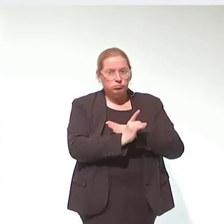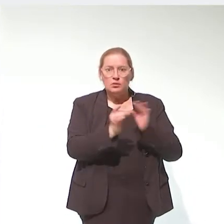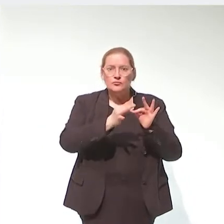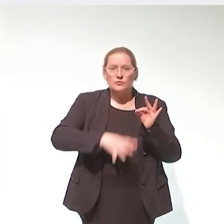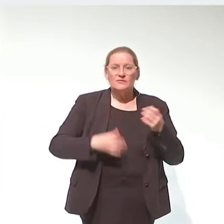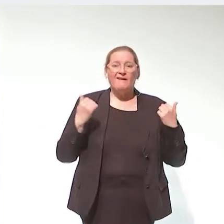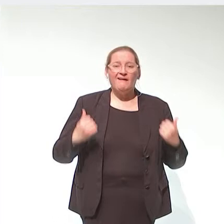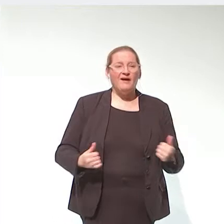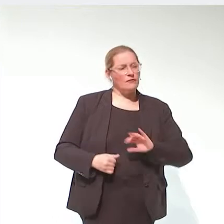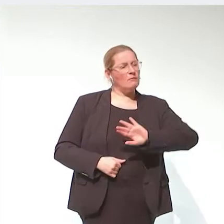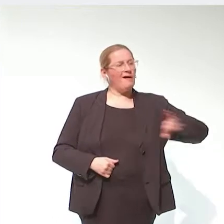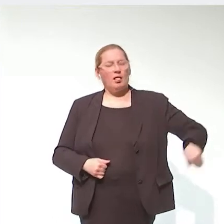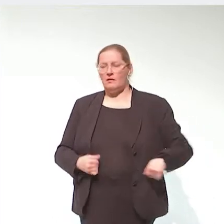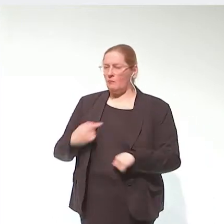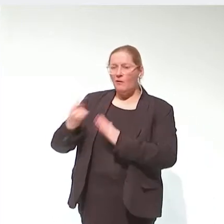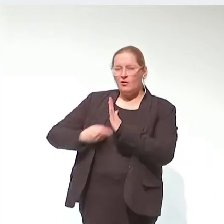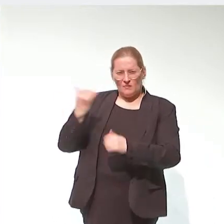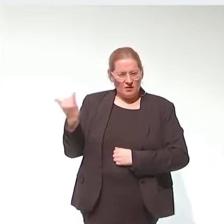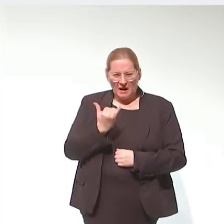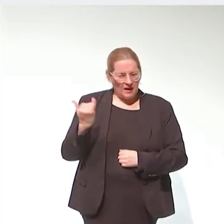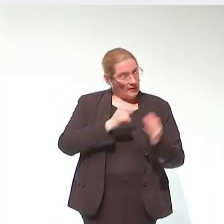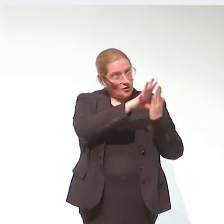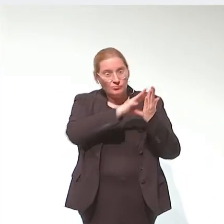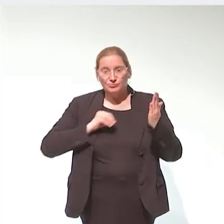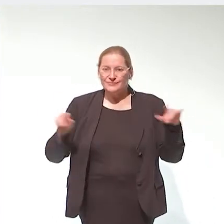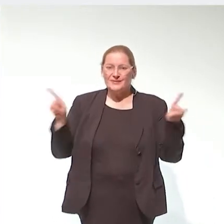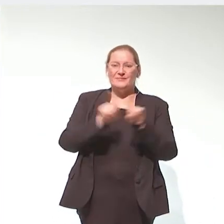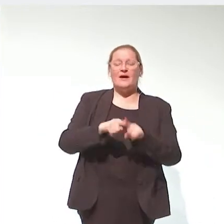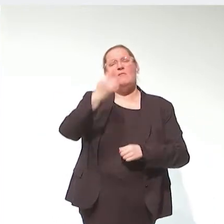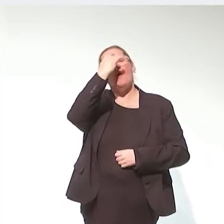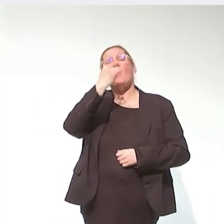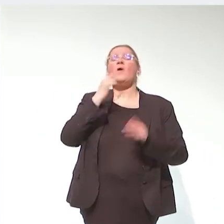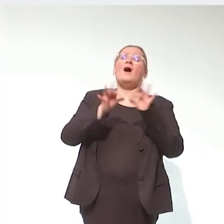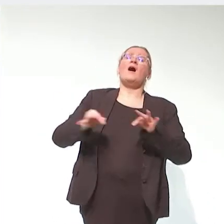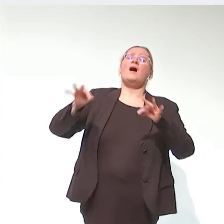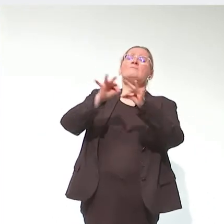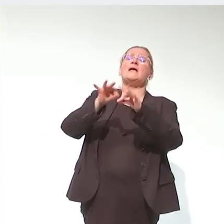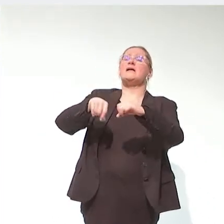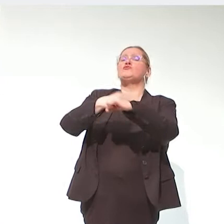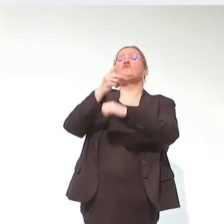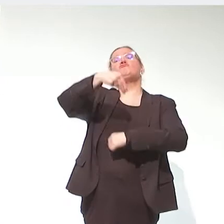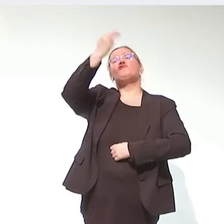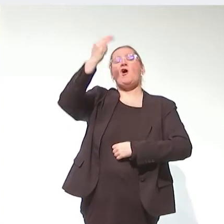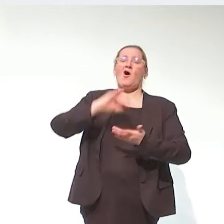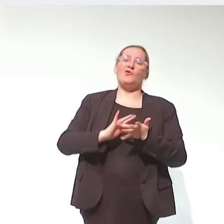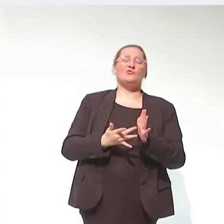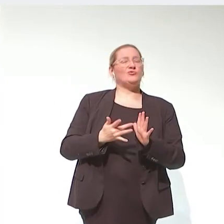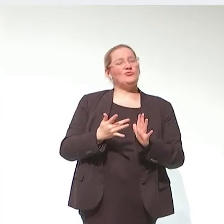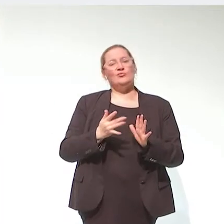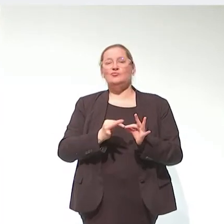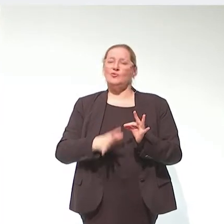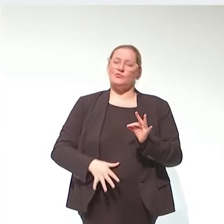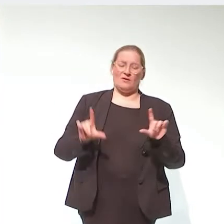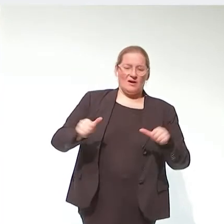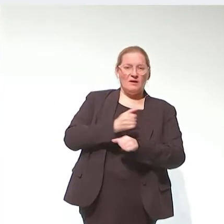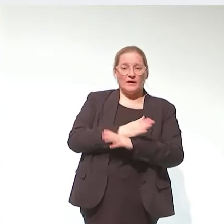the solutions, but we are only just have one piece of the puzzle. We need to work together to collect the